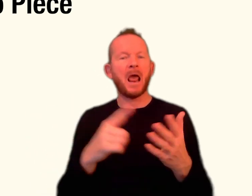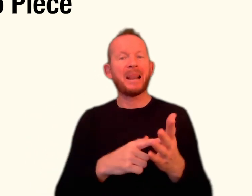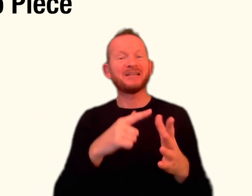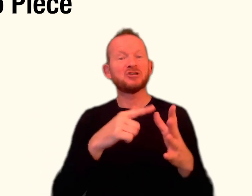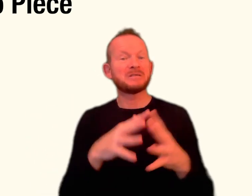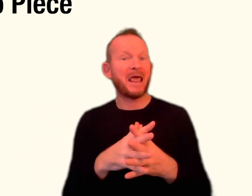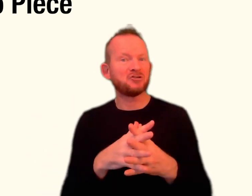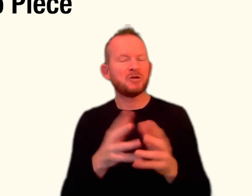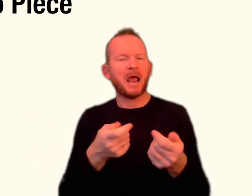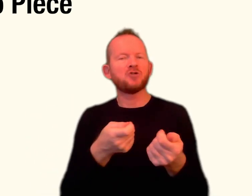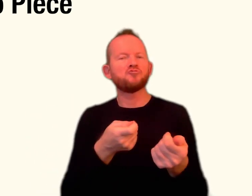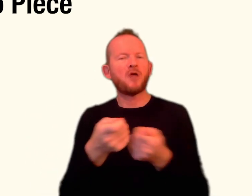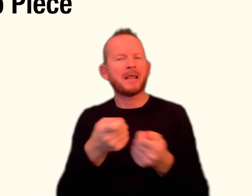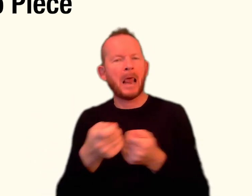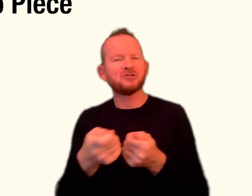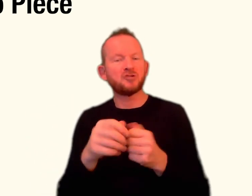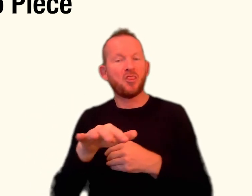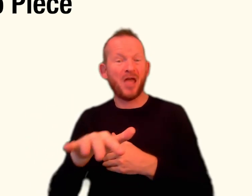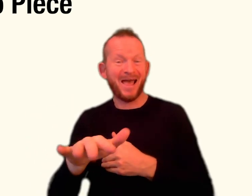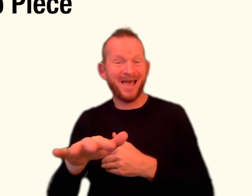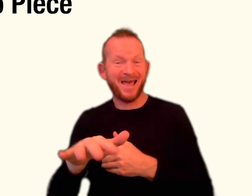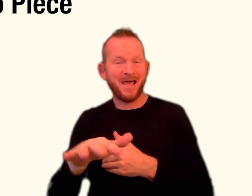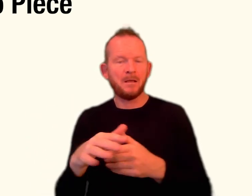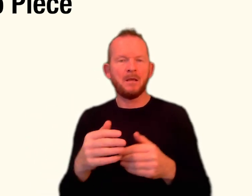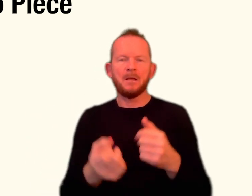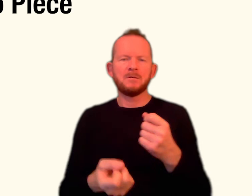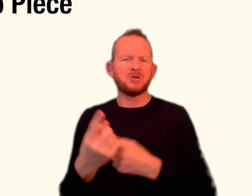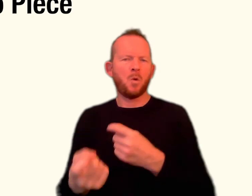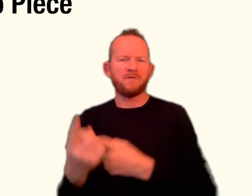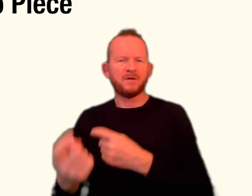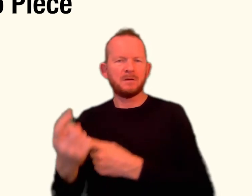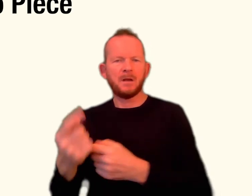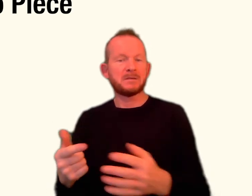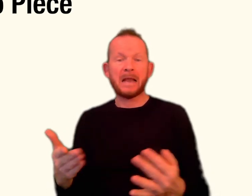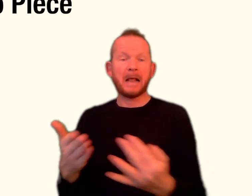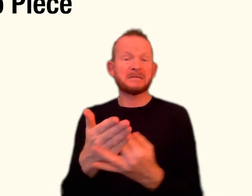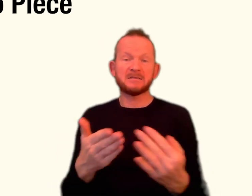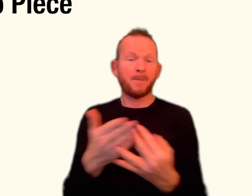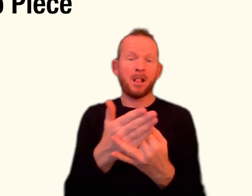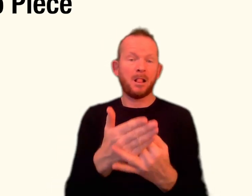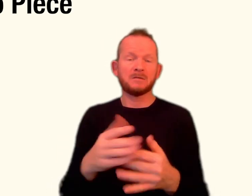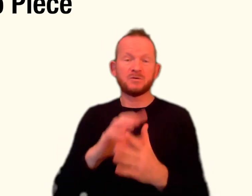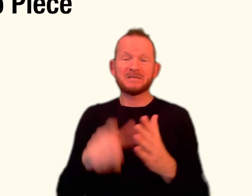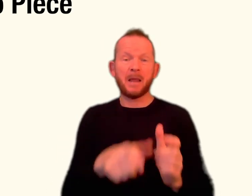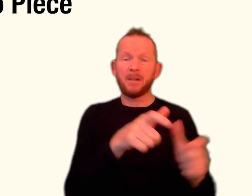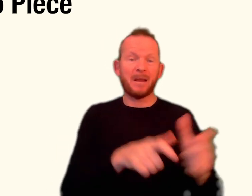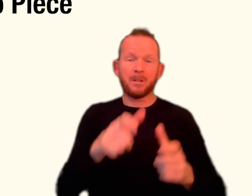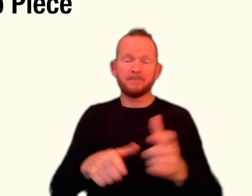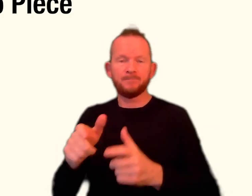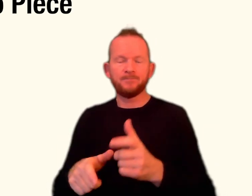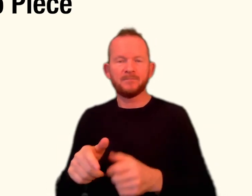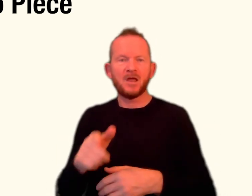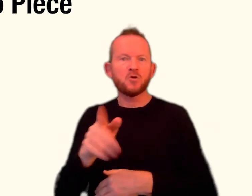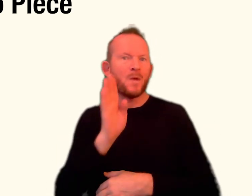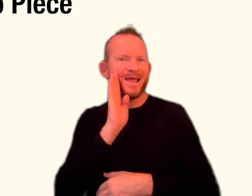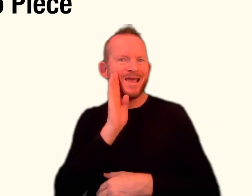legislation and the regulation is there, I feel that too often it's inaccessible to disabled people. You hear